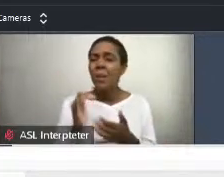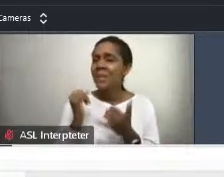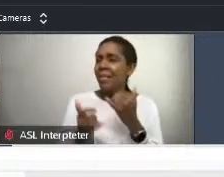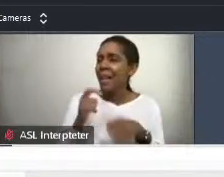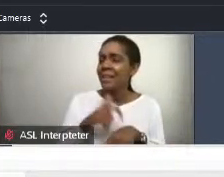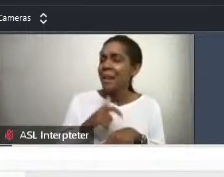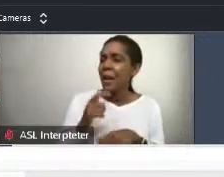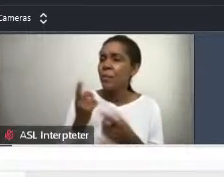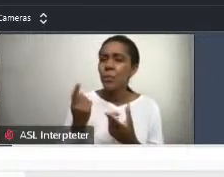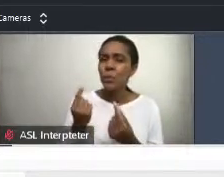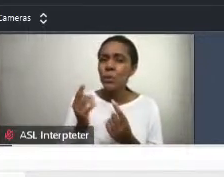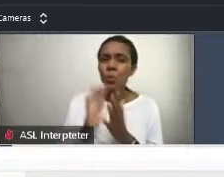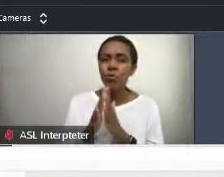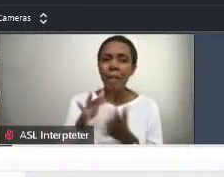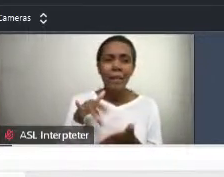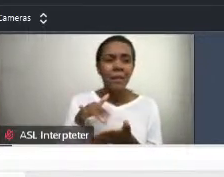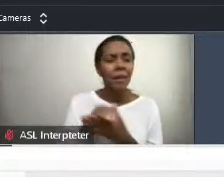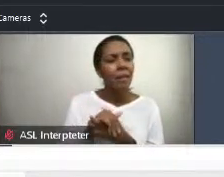anywhere?